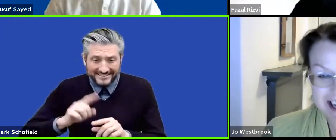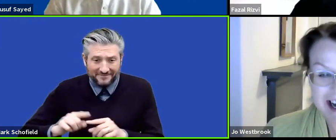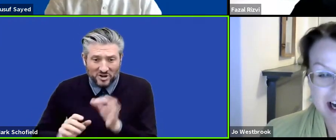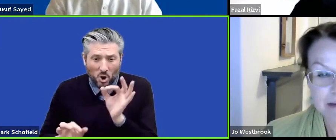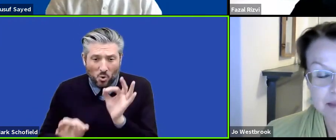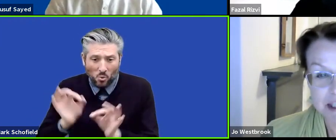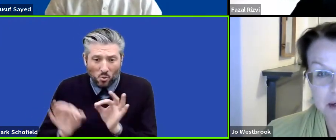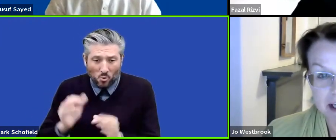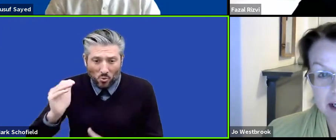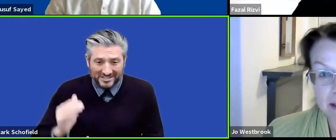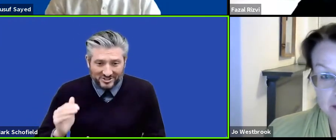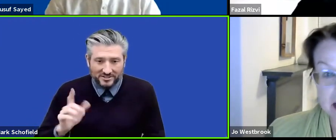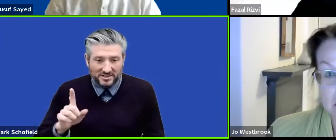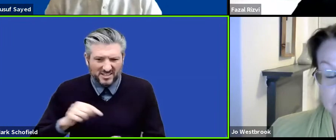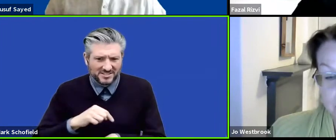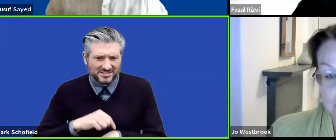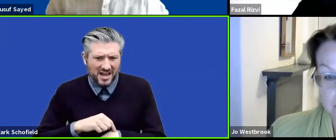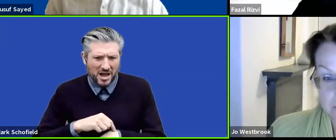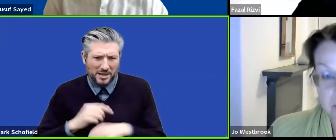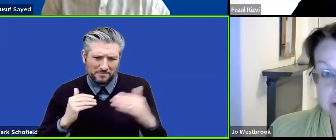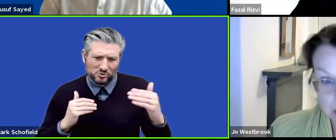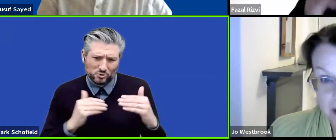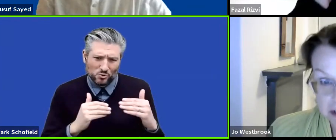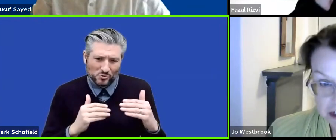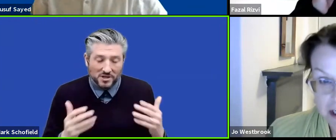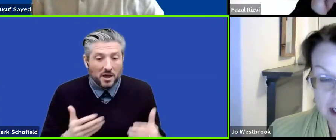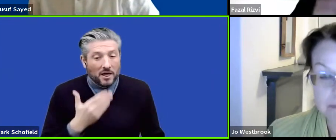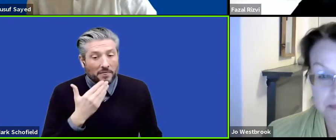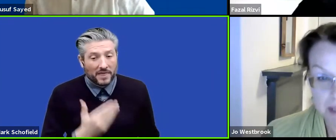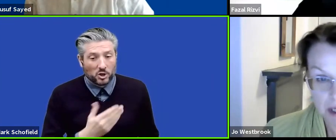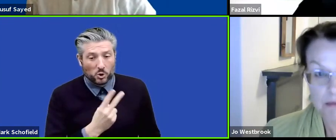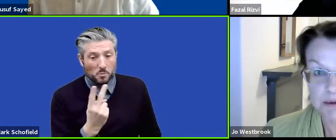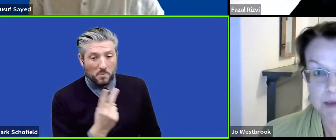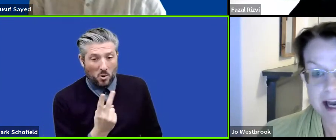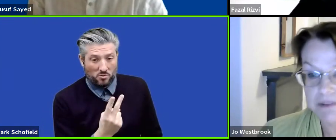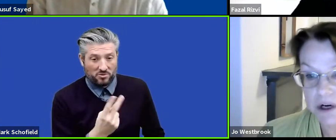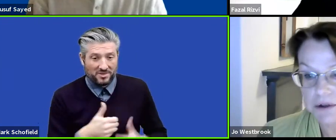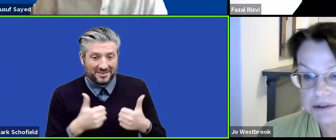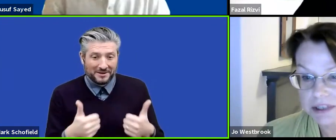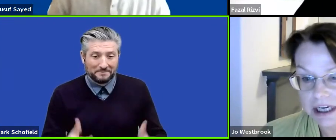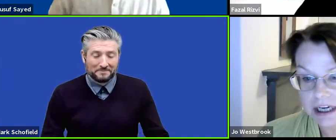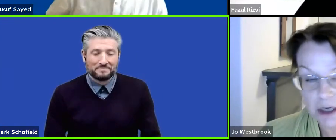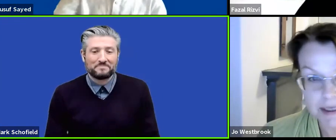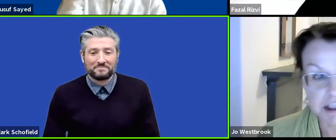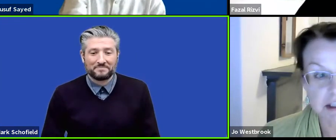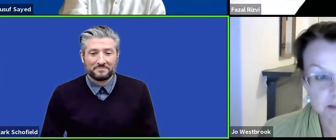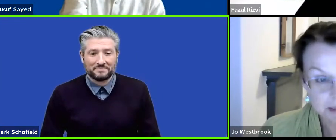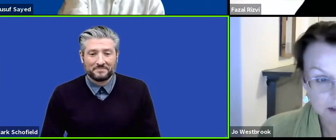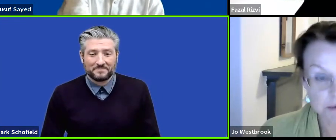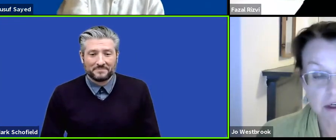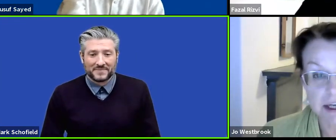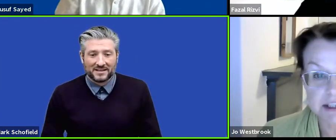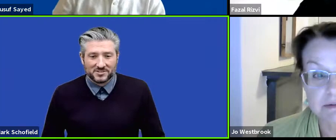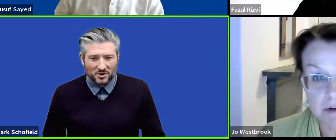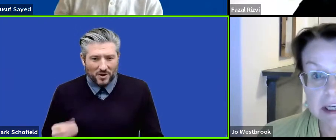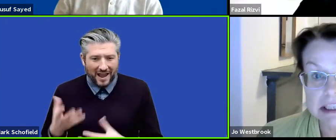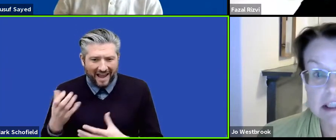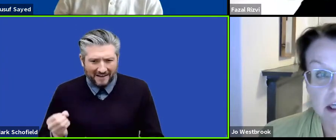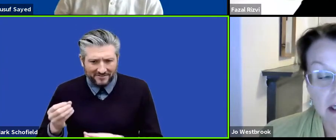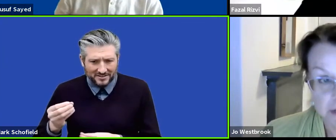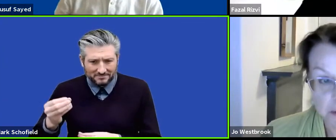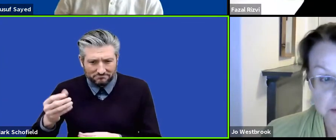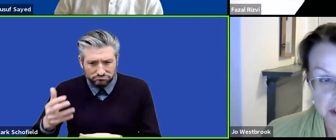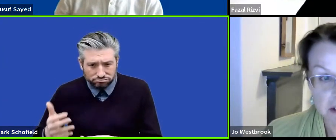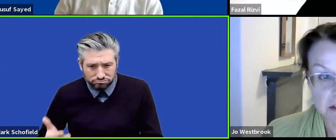time. So can I thank you both very much? But we have got questions, but I'd also like to